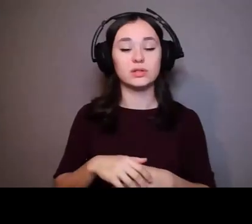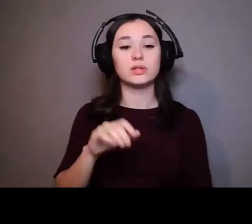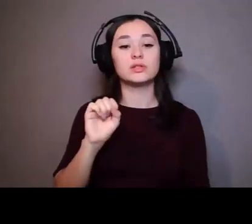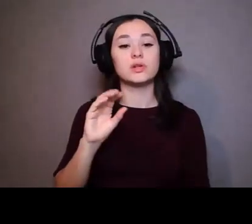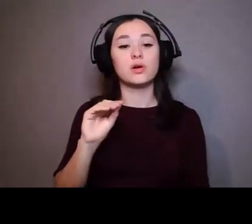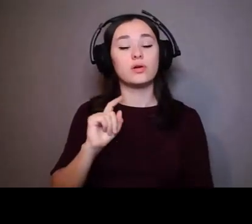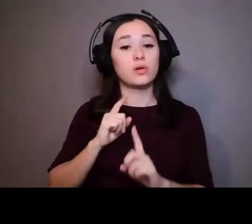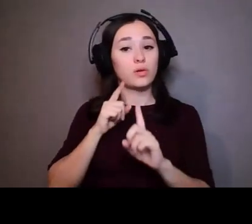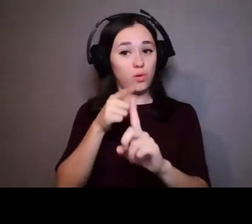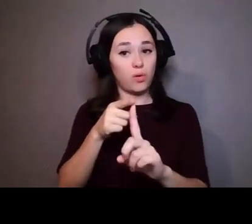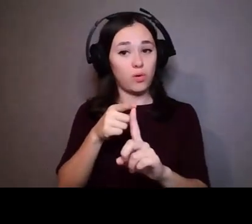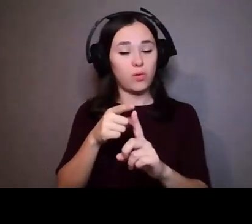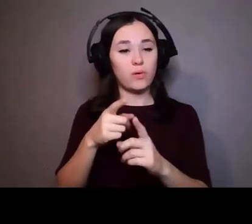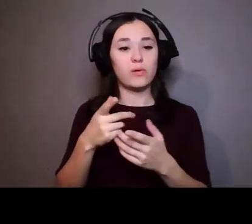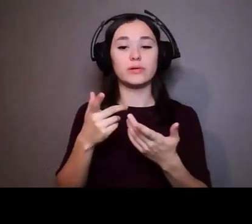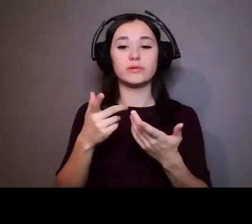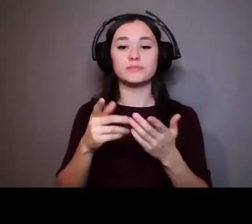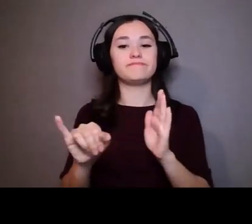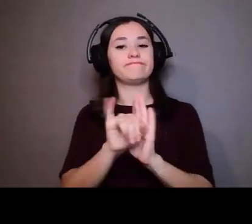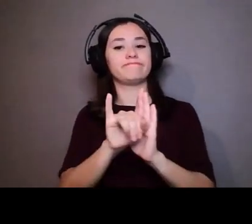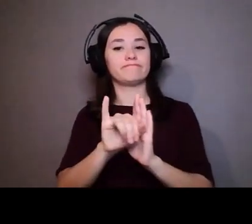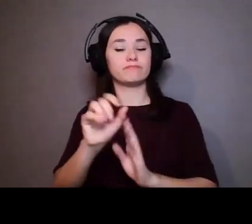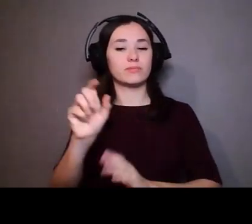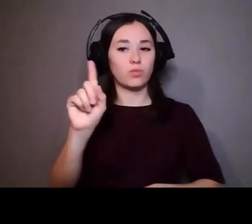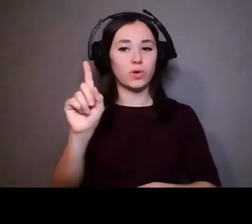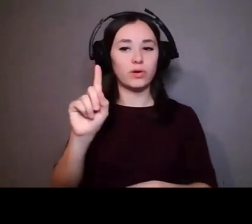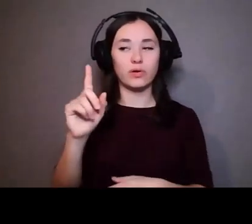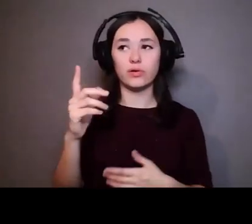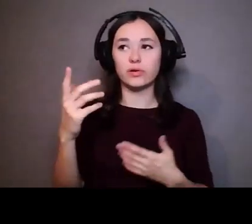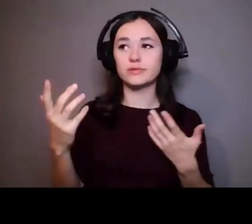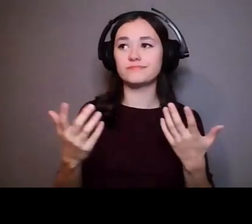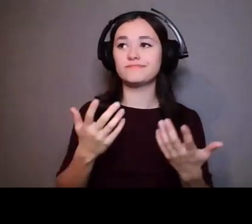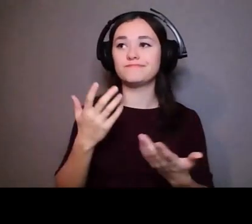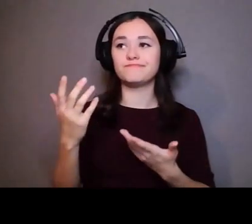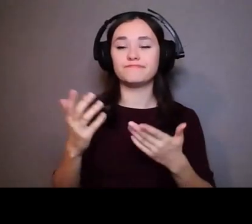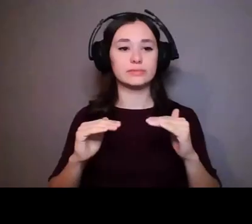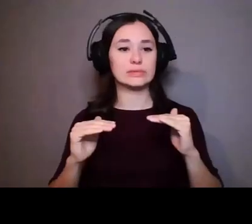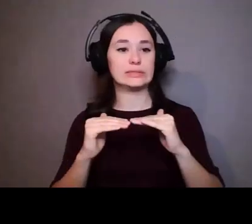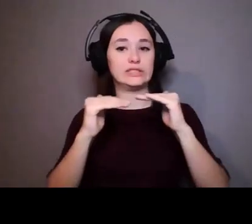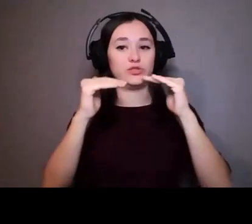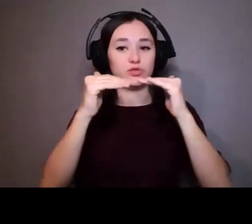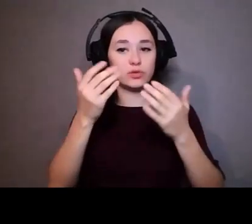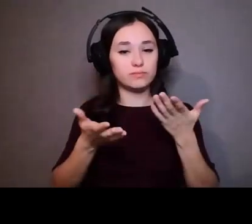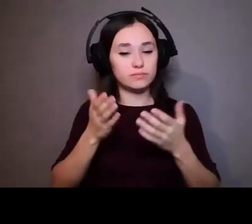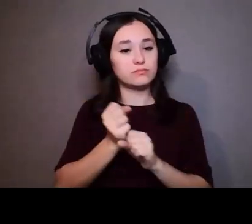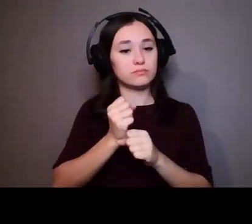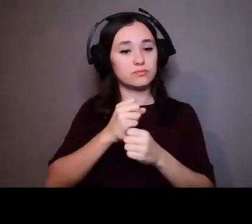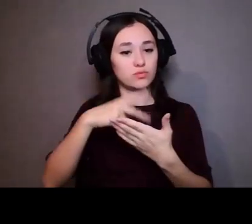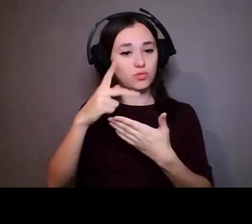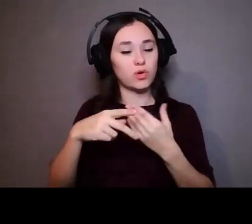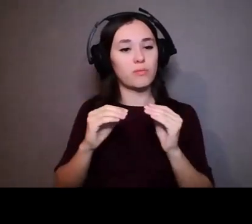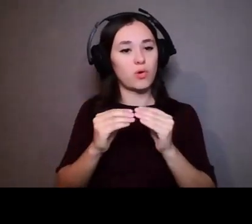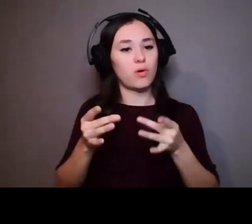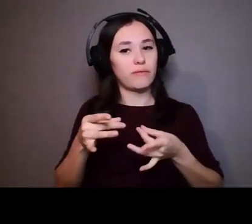is to identify where tiering may bring more efficiency within the program